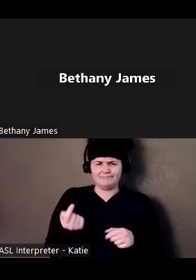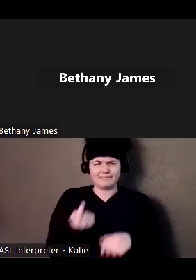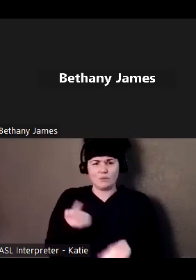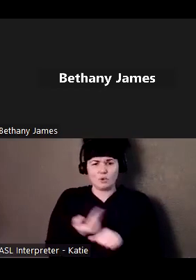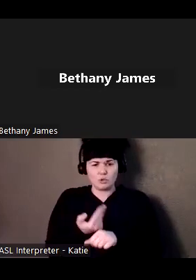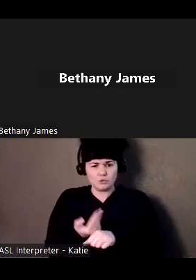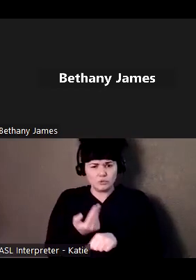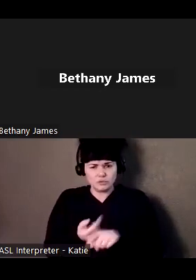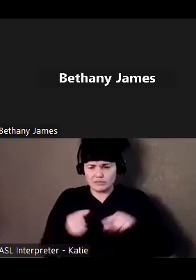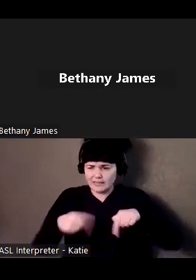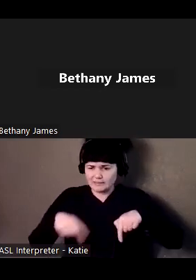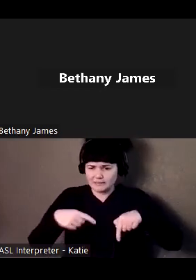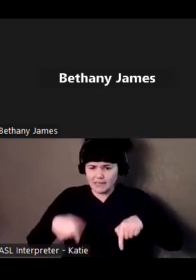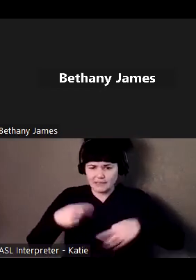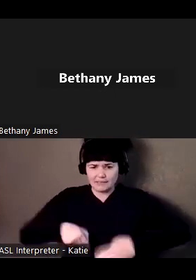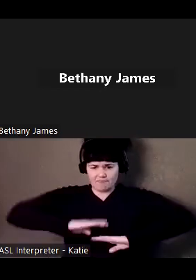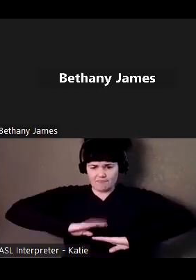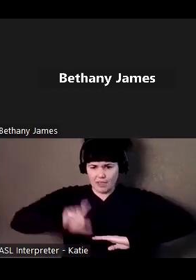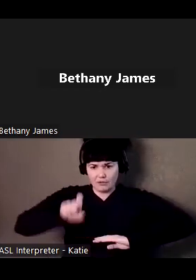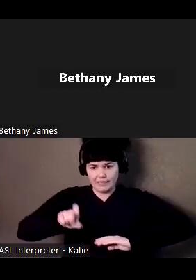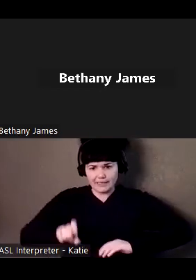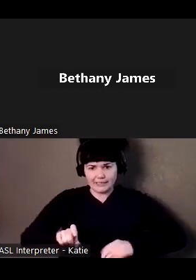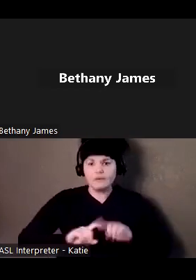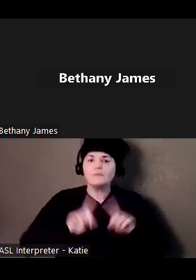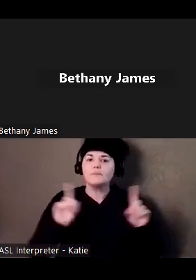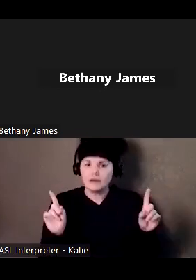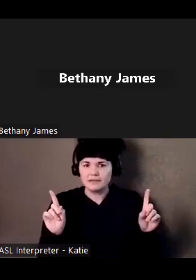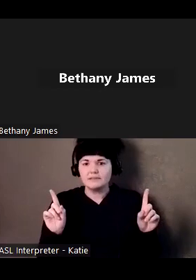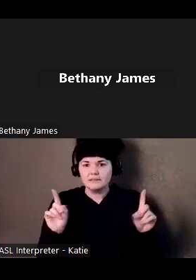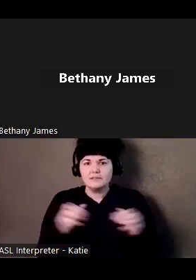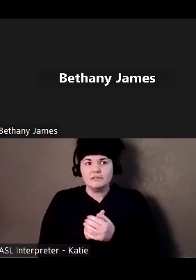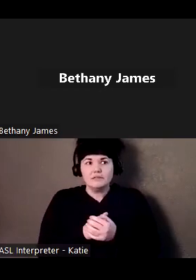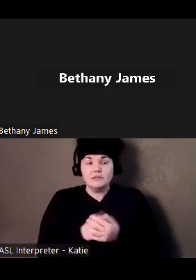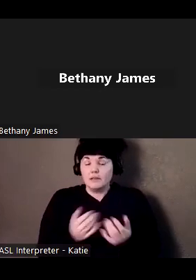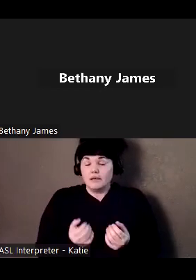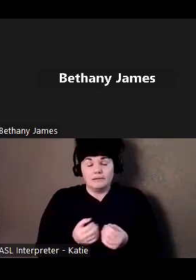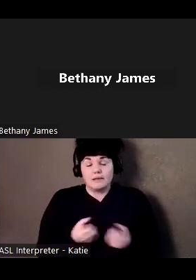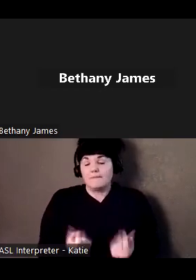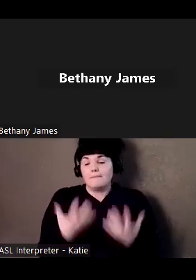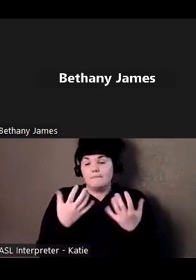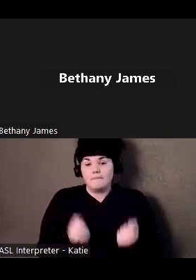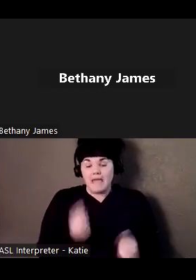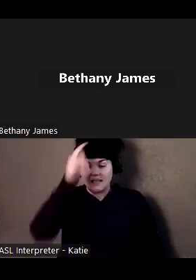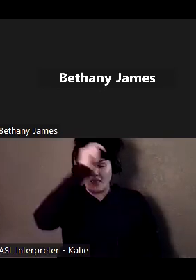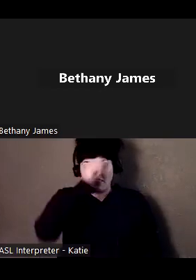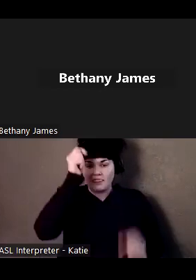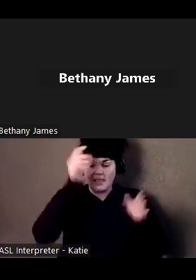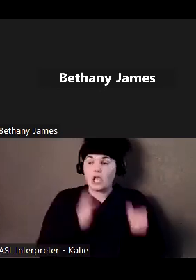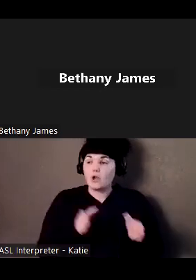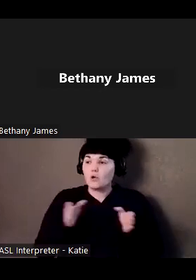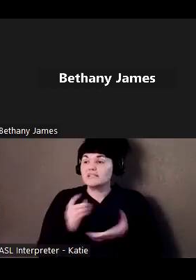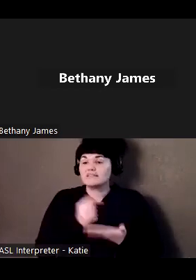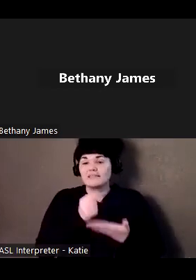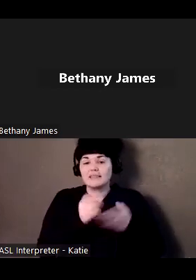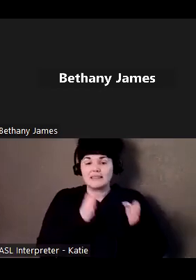symptoms to meet needs, but a number of theorists and therapists have recognized that